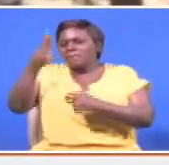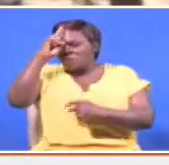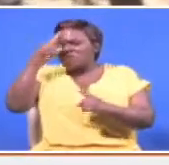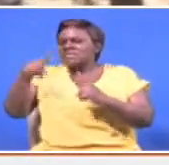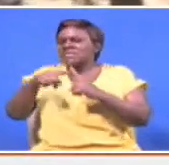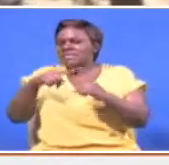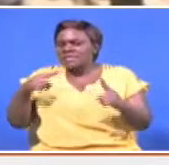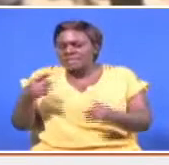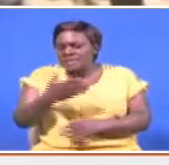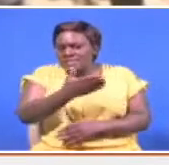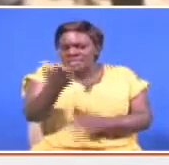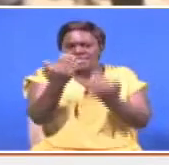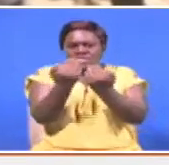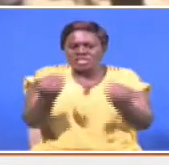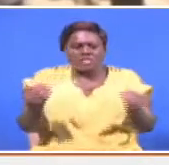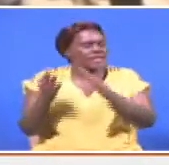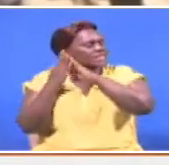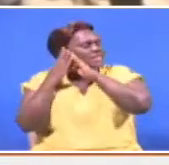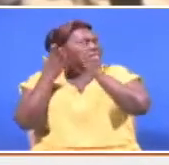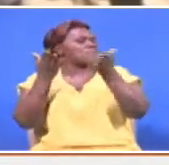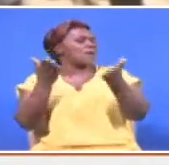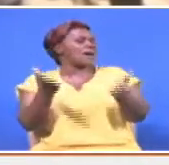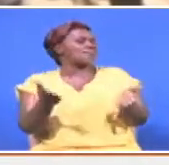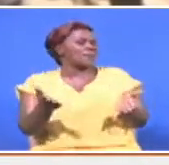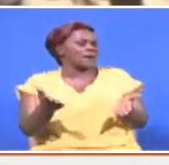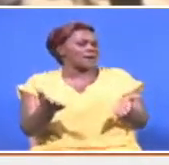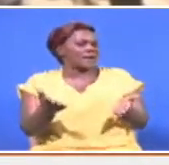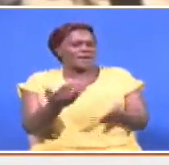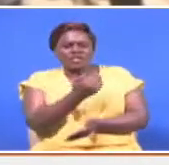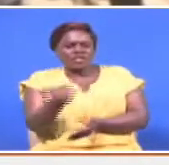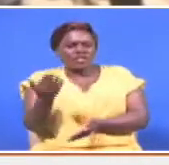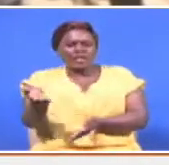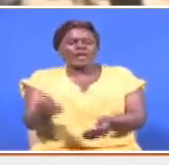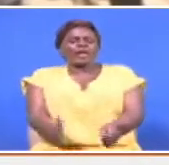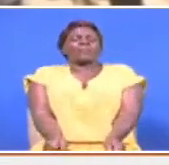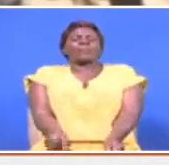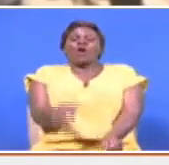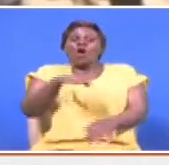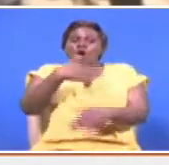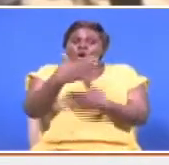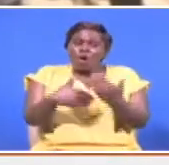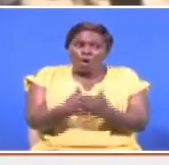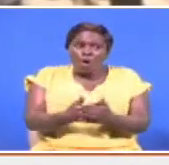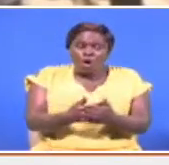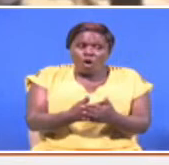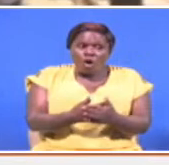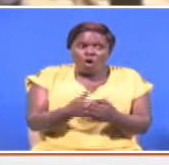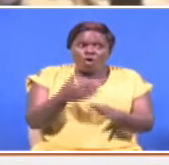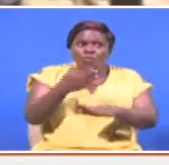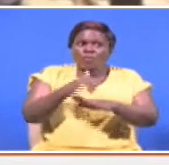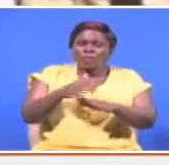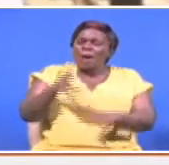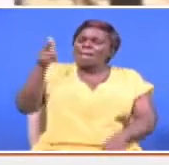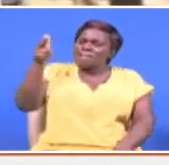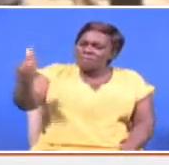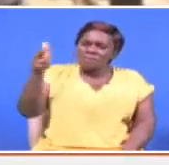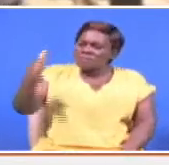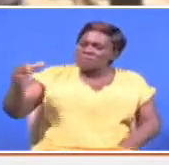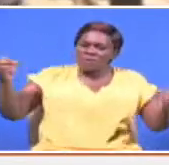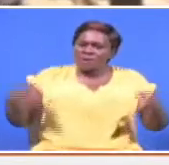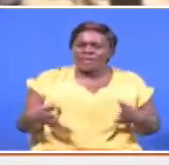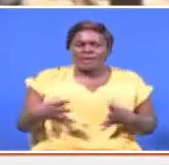mwili. Hao watoto wamelala hapa. Hao watoto wameibiwa mortuary. Si wamepigwa risasi.